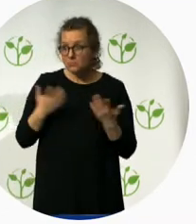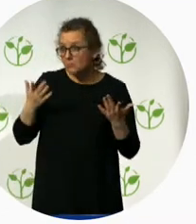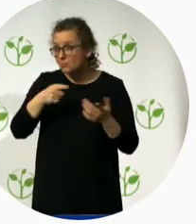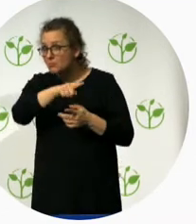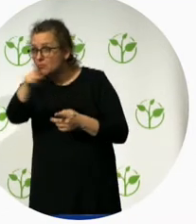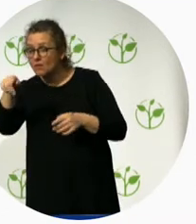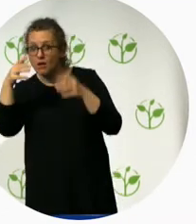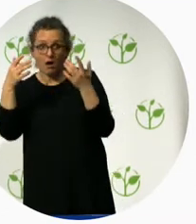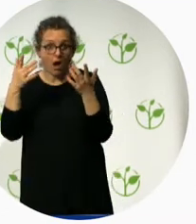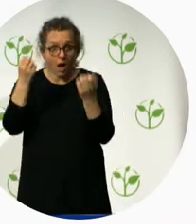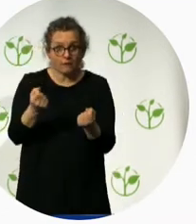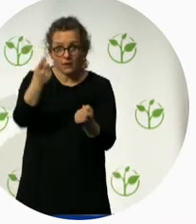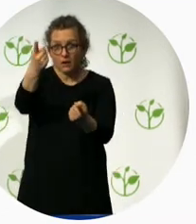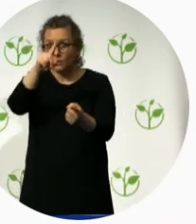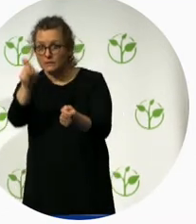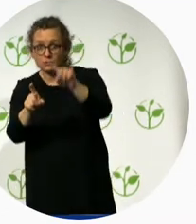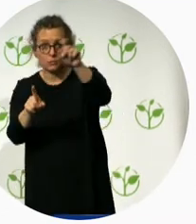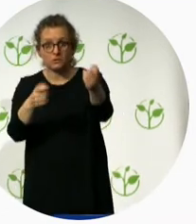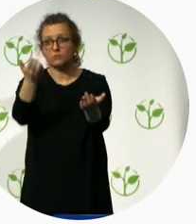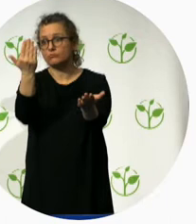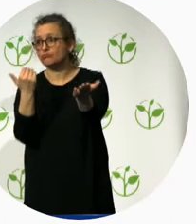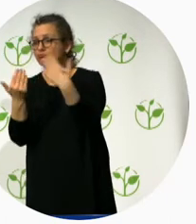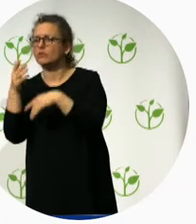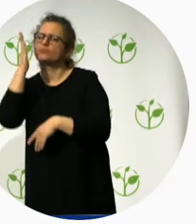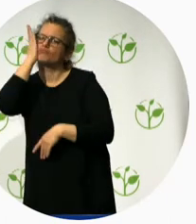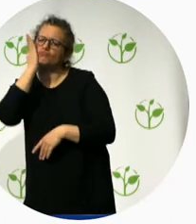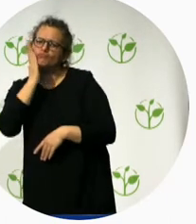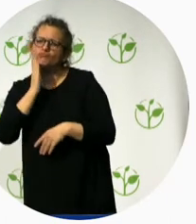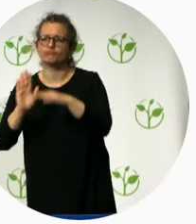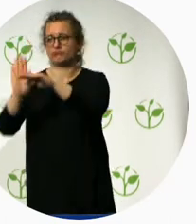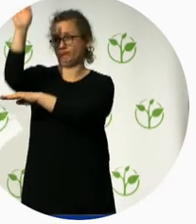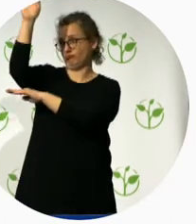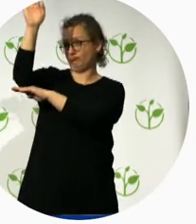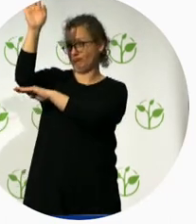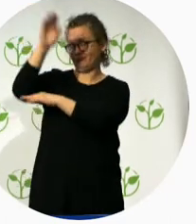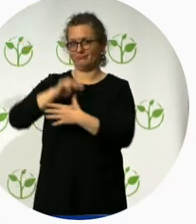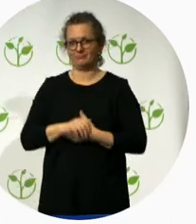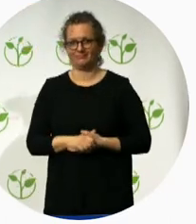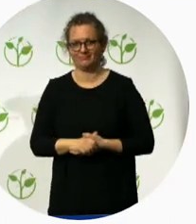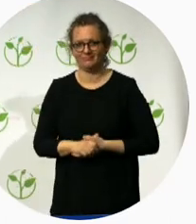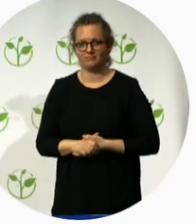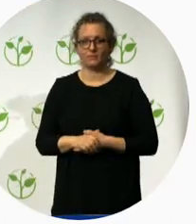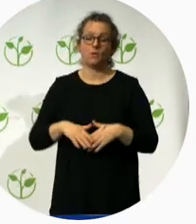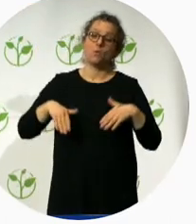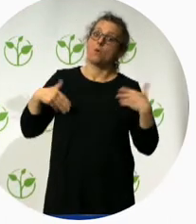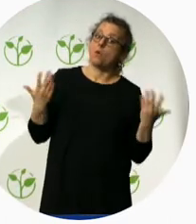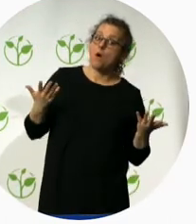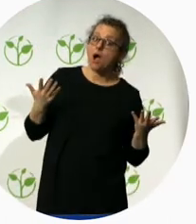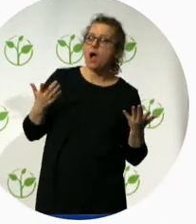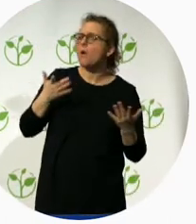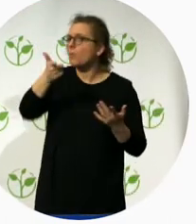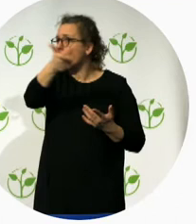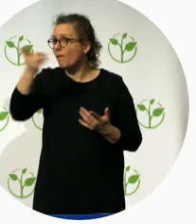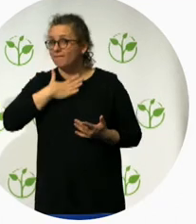panelists, please raise your hand, or any contributions to the topic of